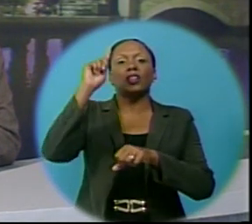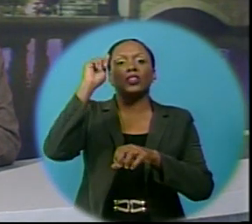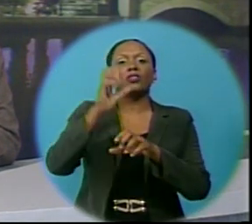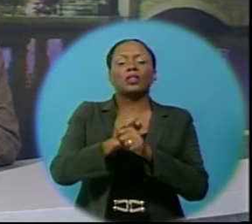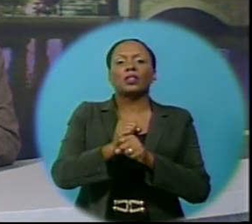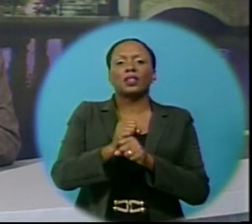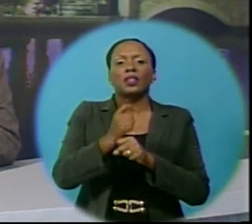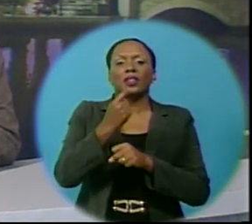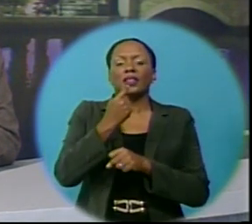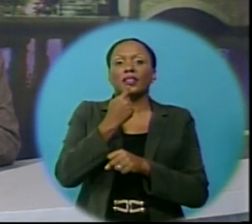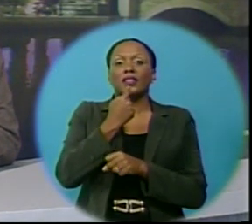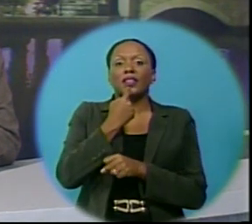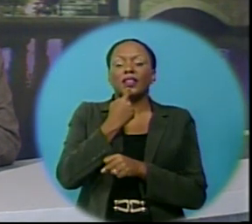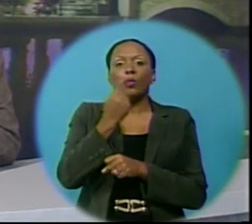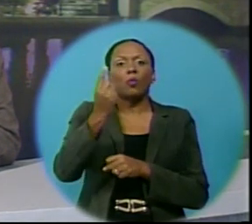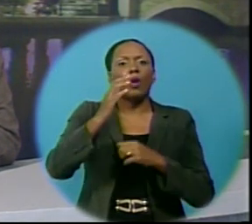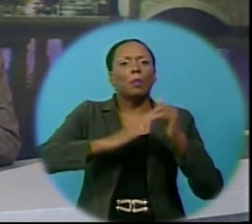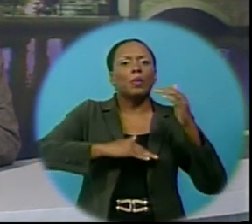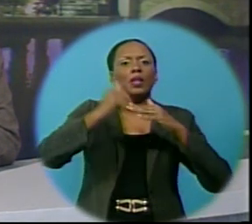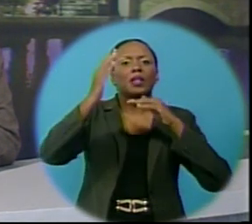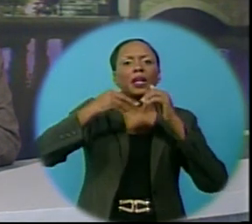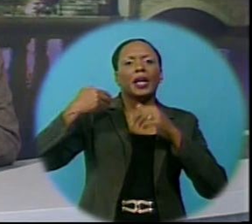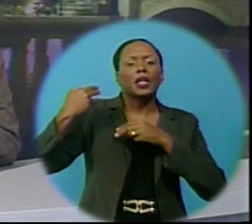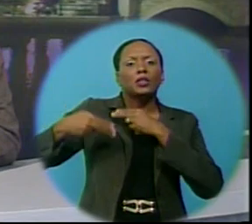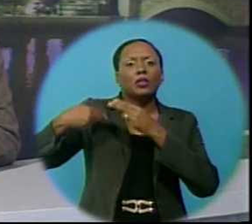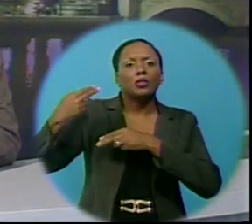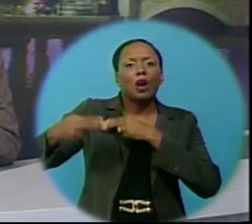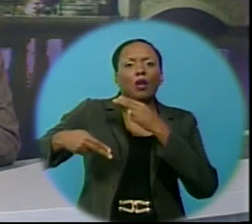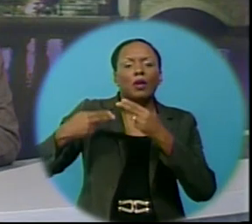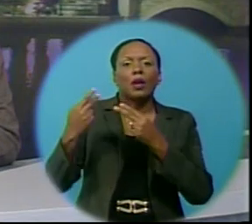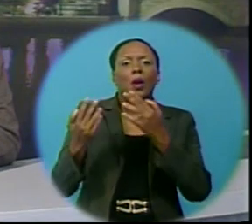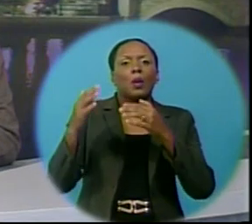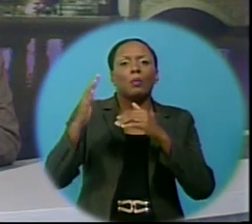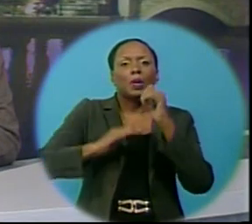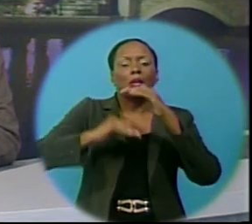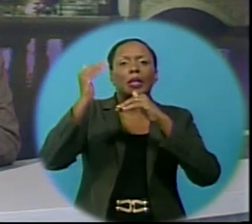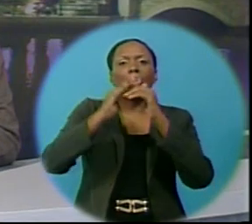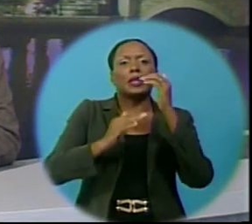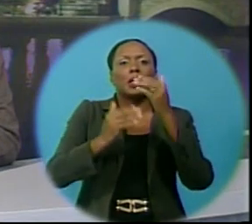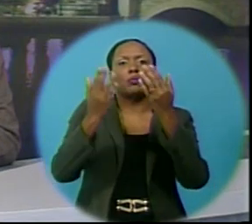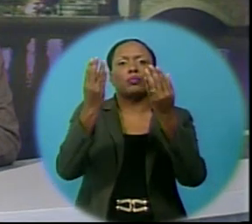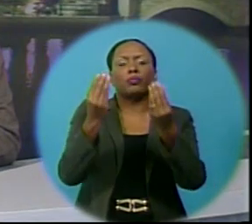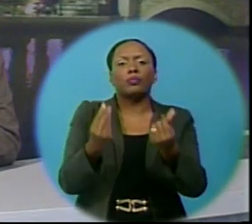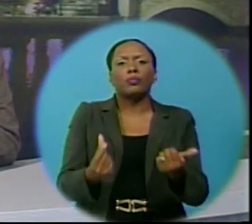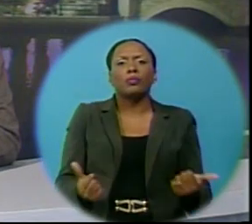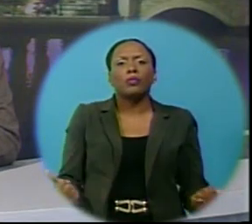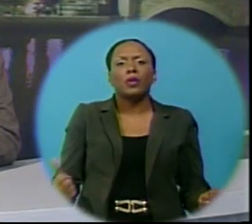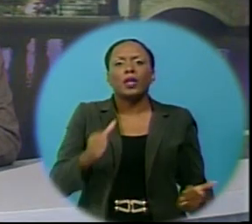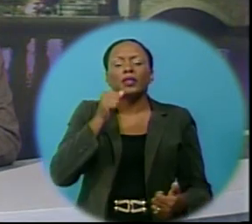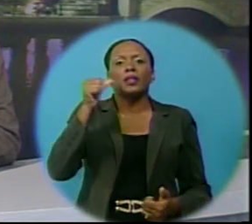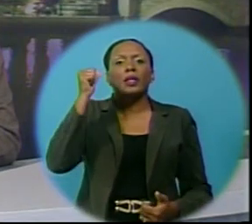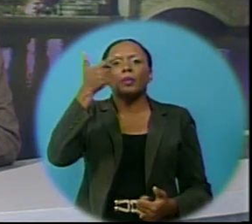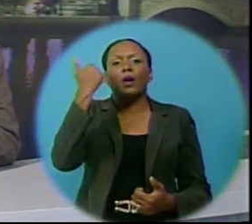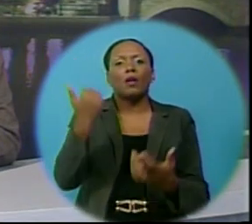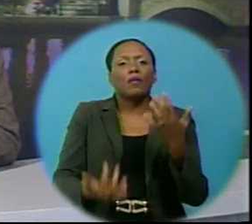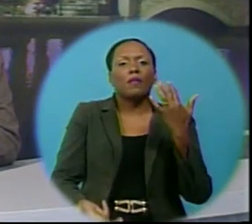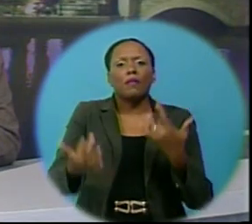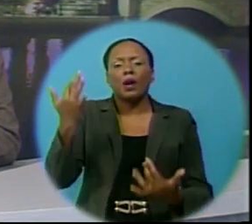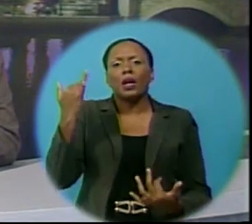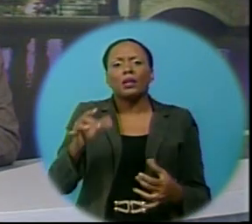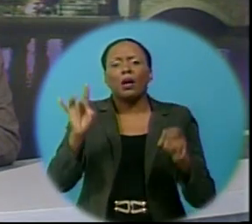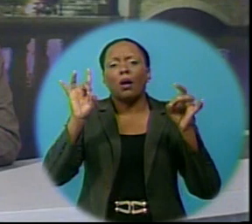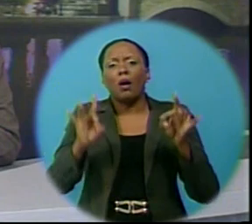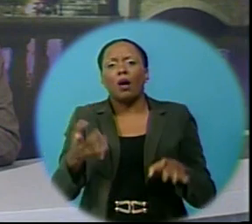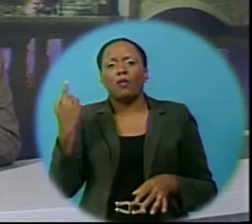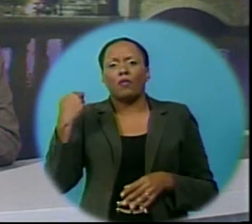says the loss by fire of one of its listed buildings, Clifton Terrace, also referred to as Trinidad House, is a big blow to